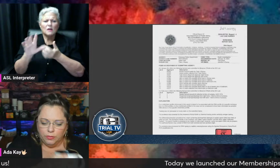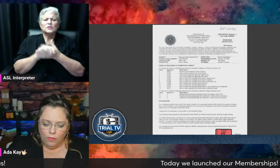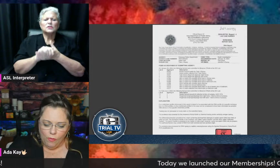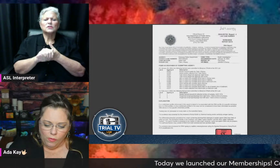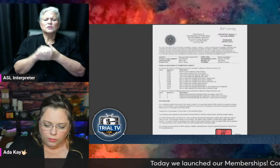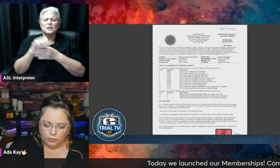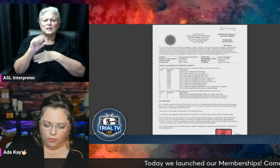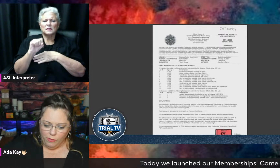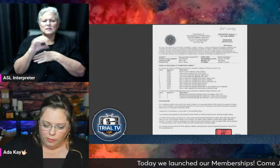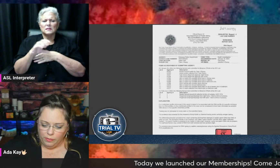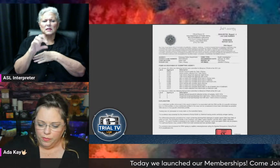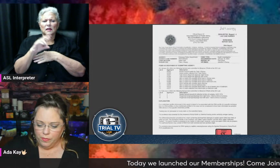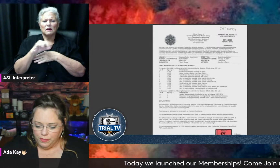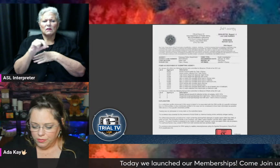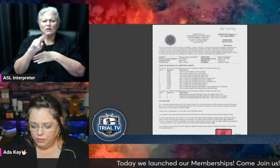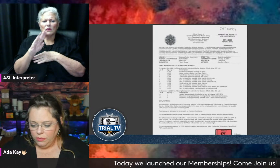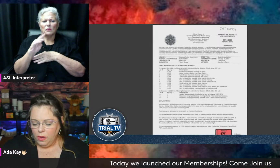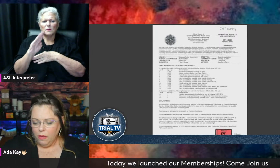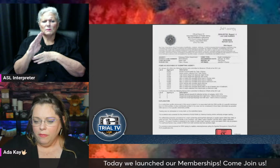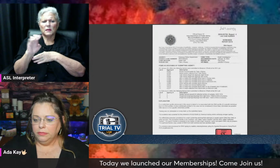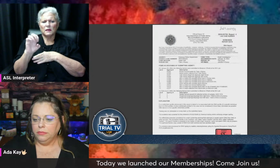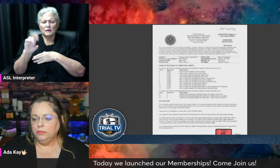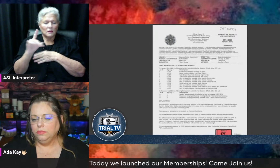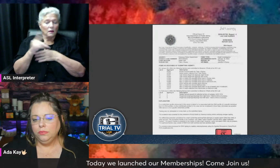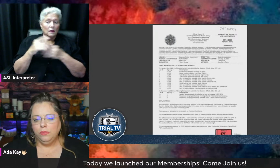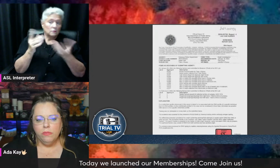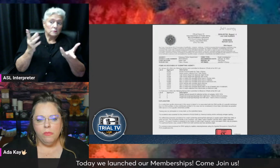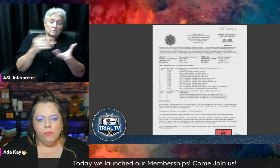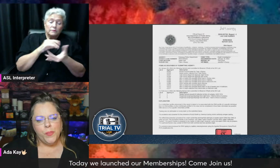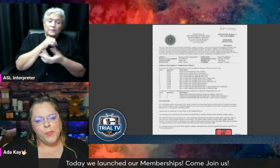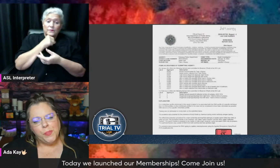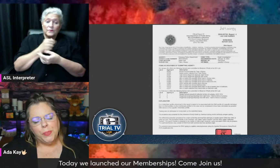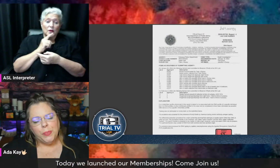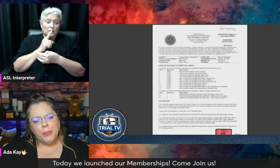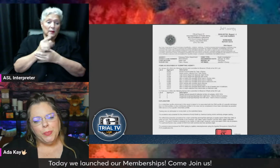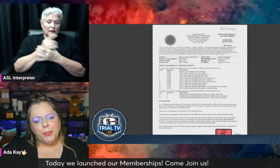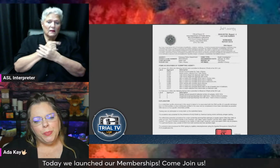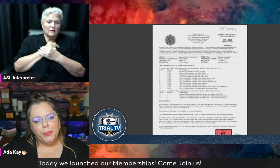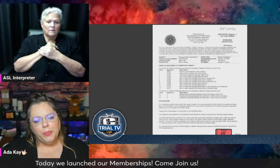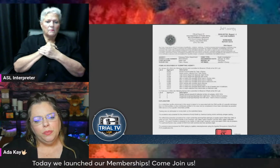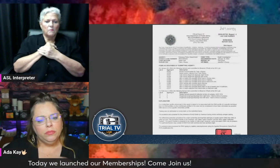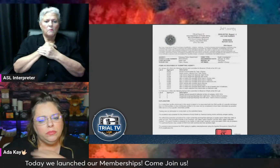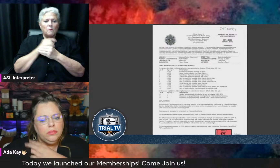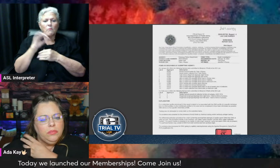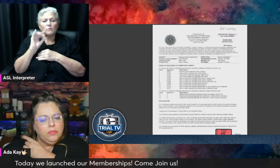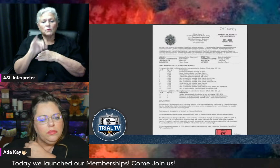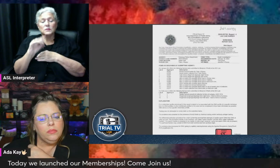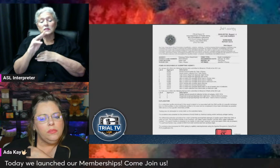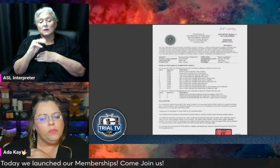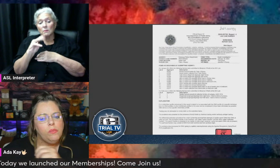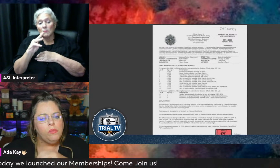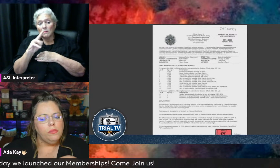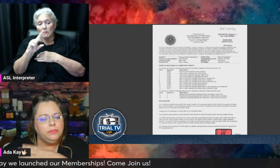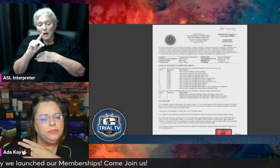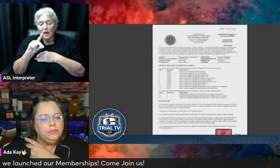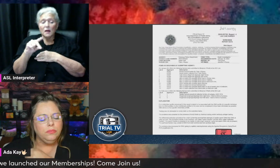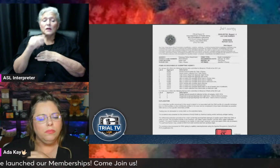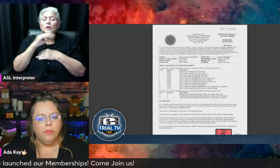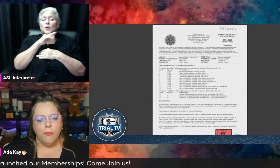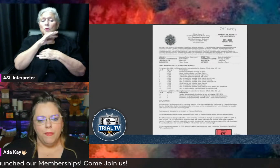Not that was obvious, no. Were there, cakes of mud or dirt or anything on it?